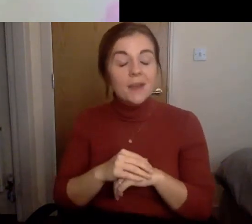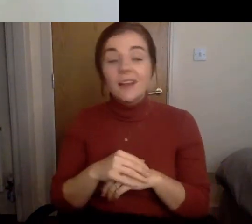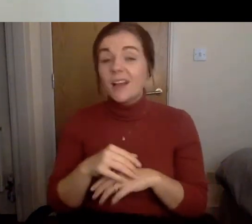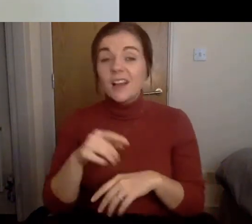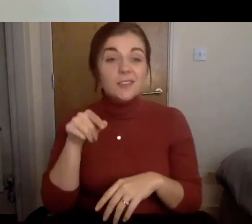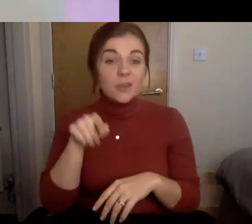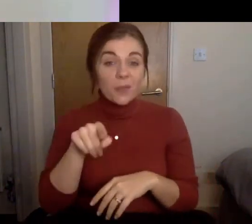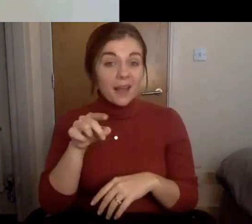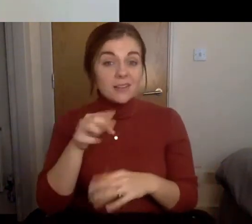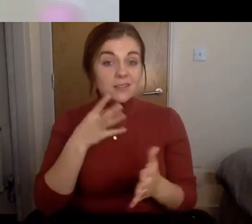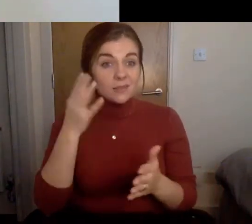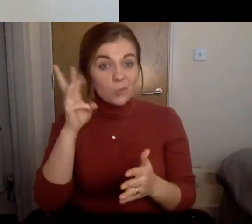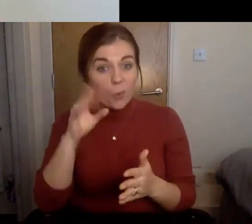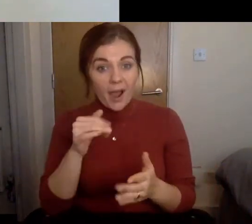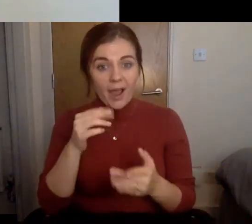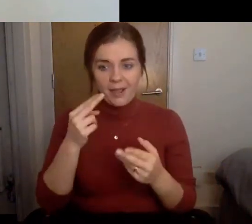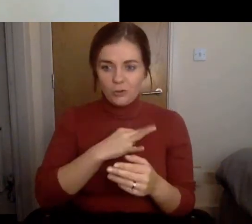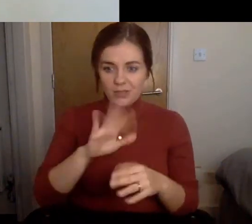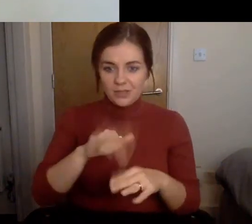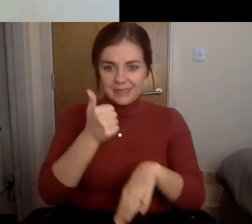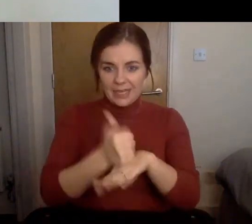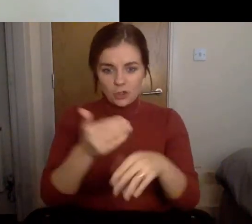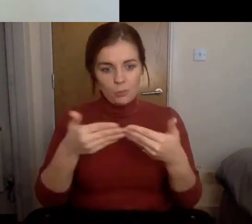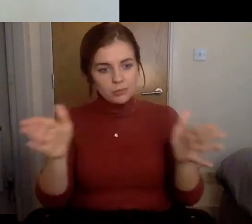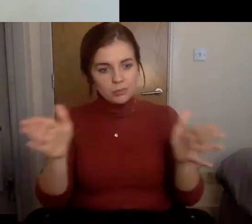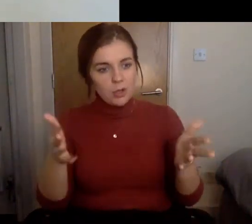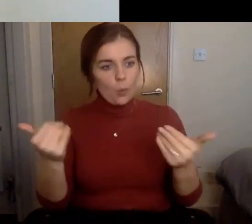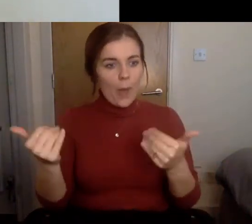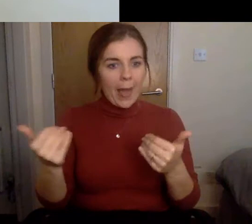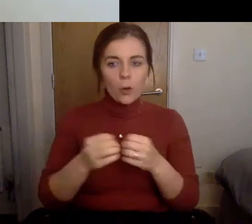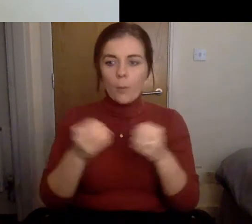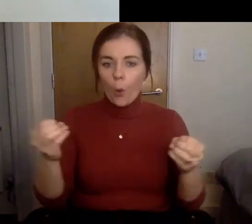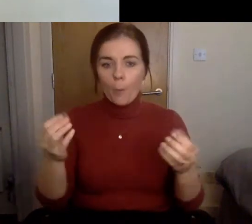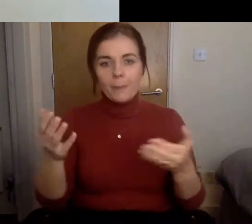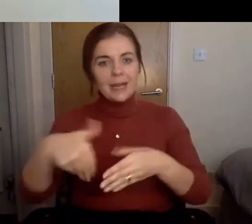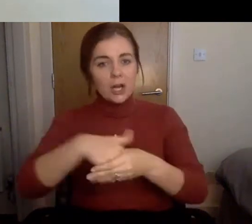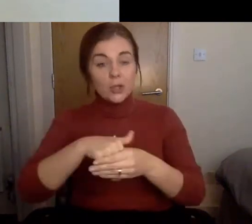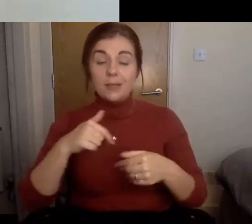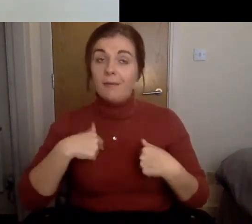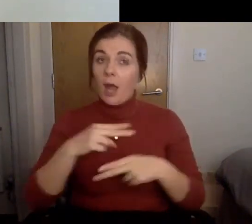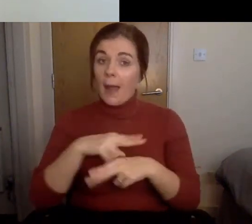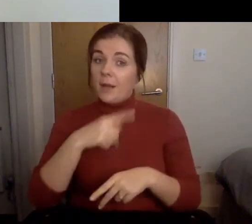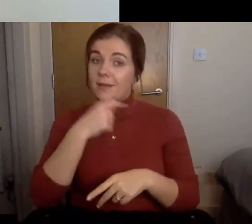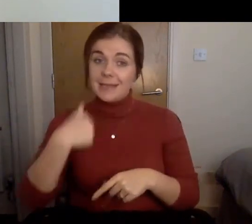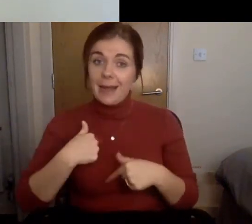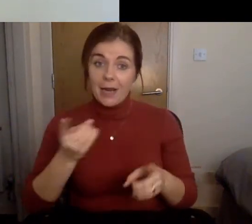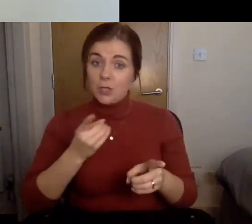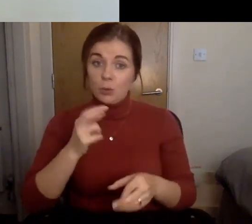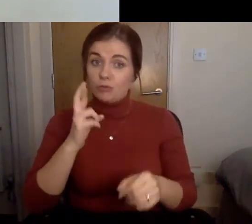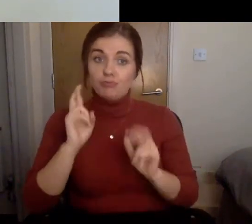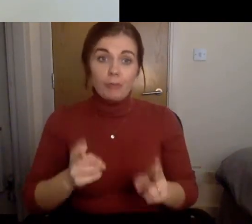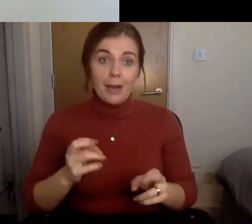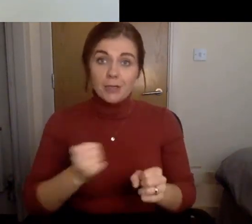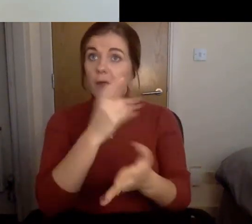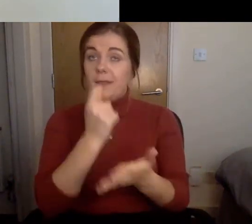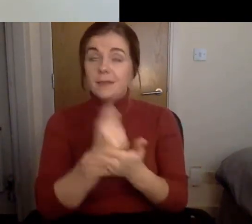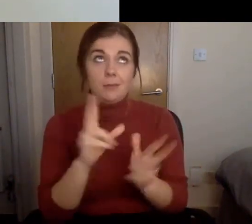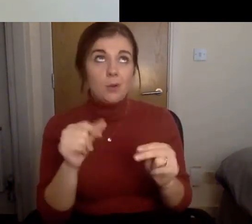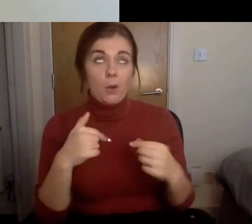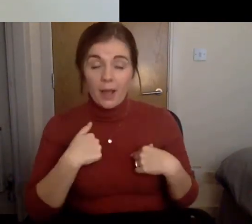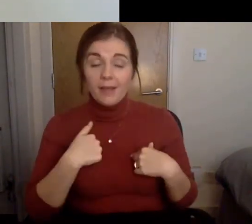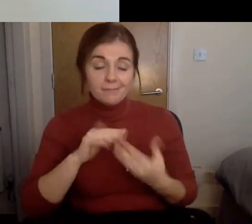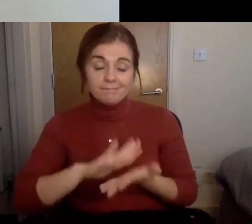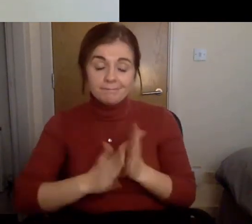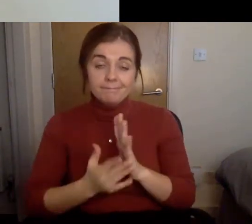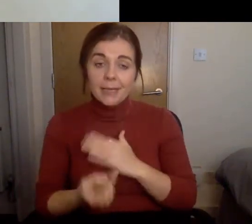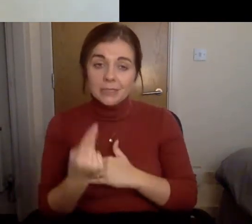is welcoming and open and inclusive, and I'm not suggesting I do it right all the time, because I don't, and I've, put my foot in it loads of times,